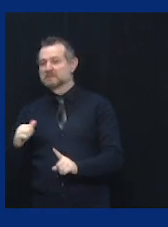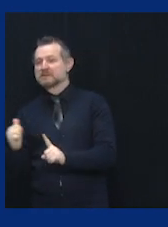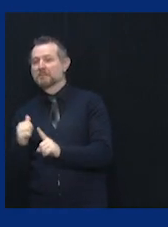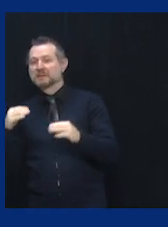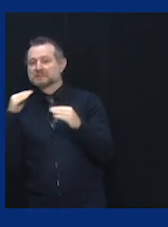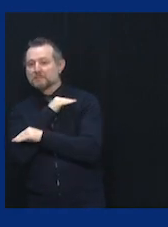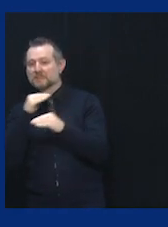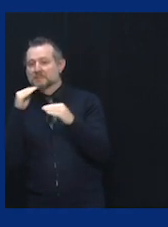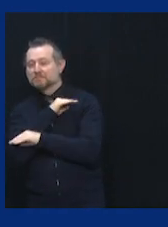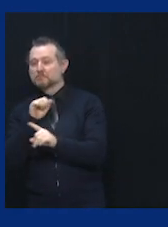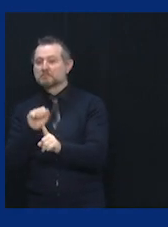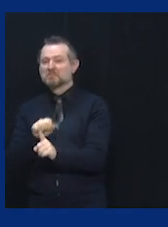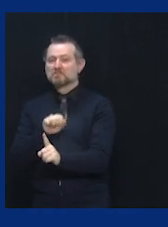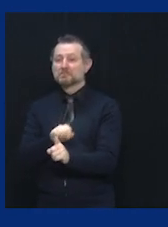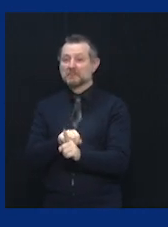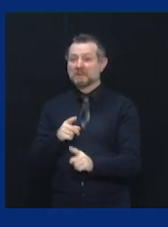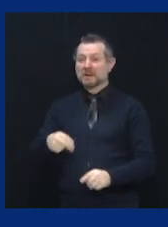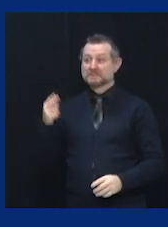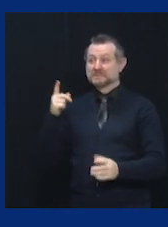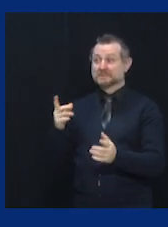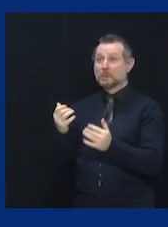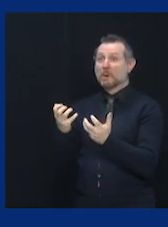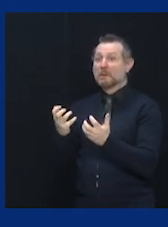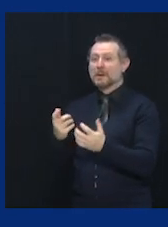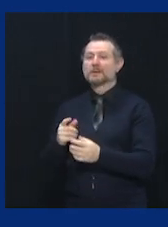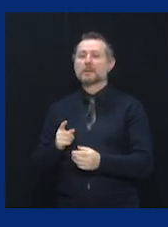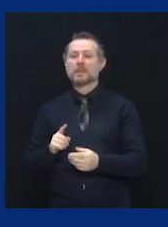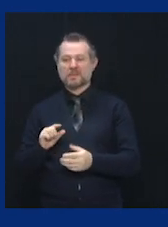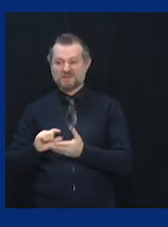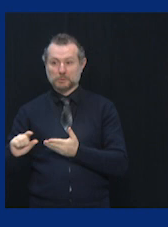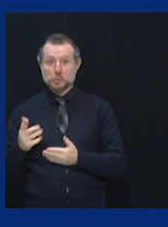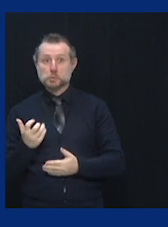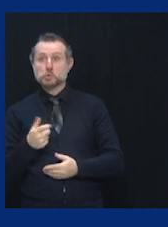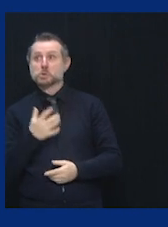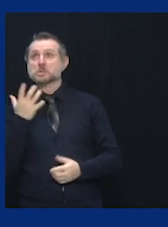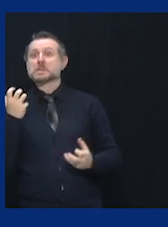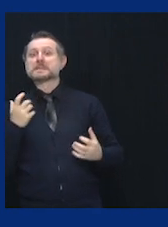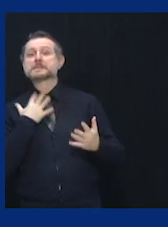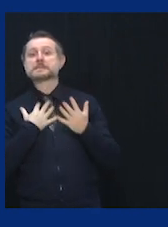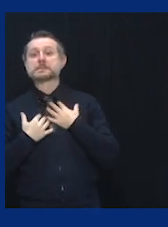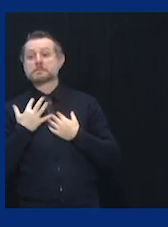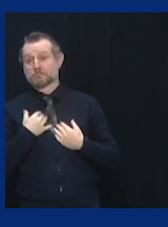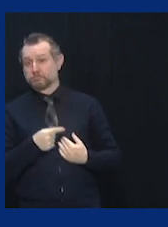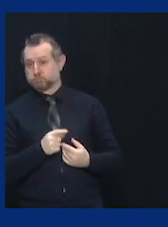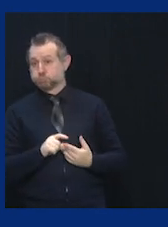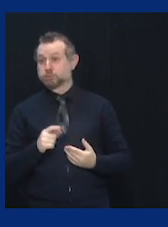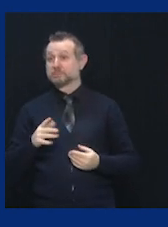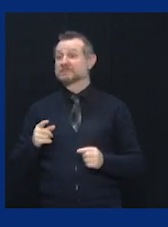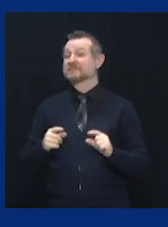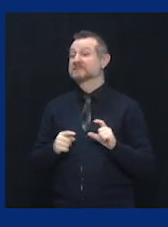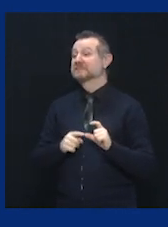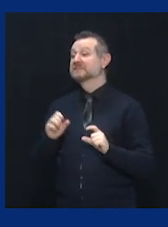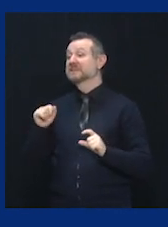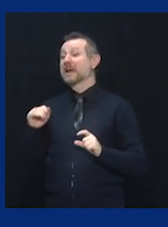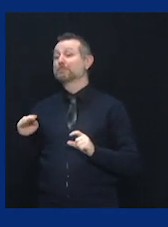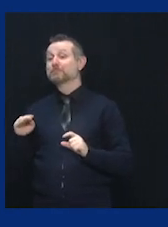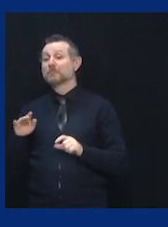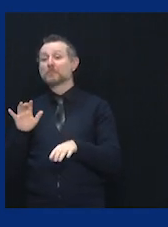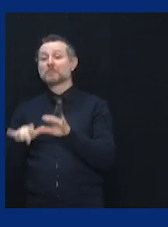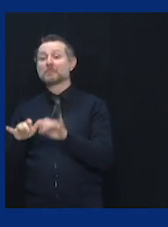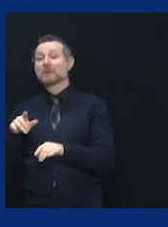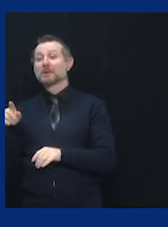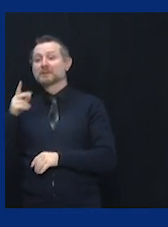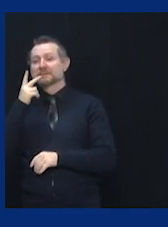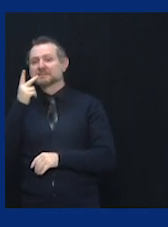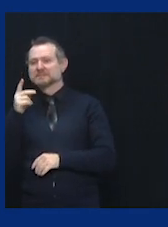high demand for the product. You will see scam artists, and you will see